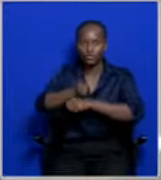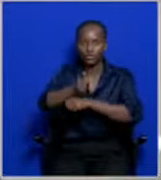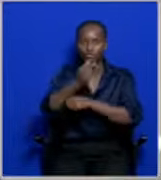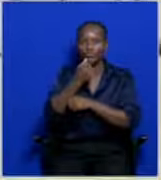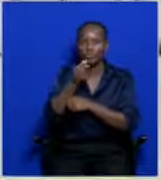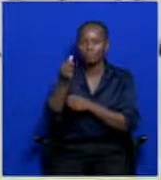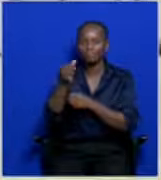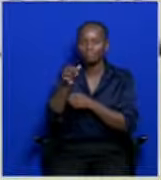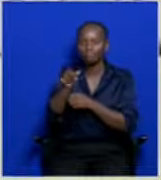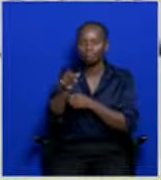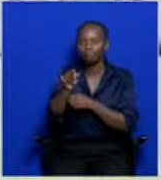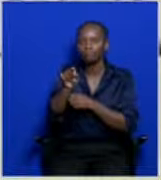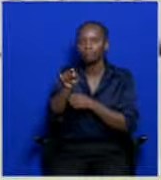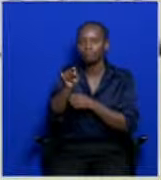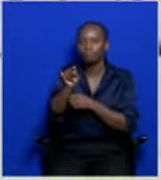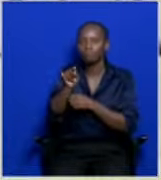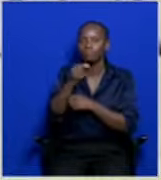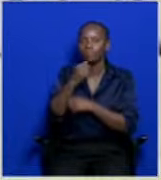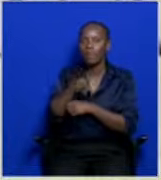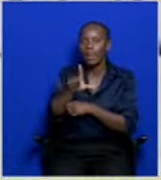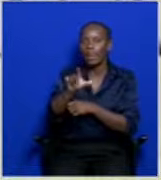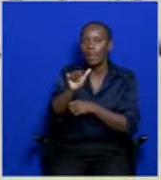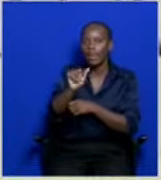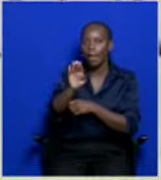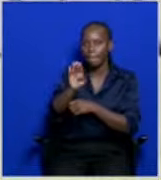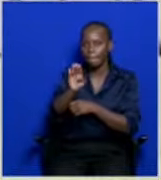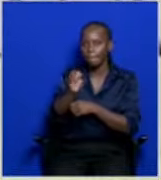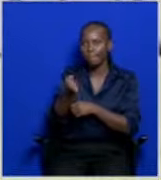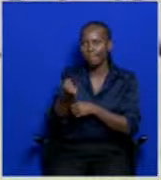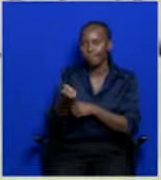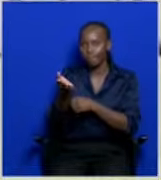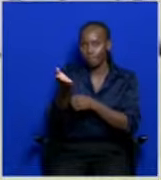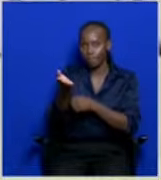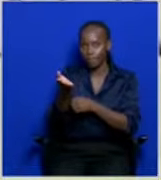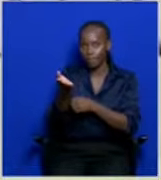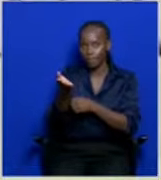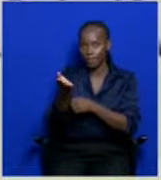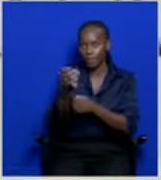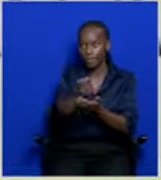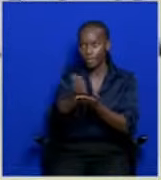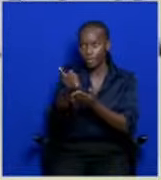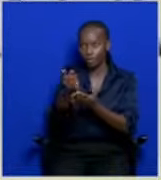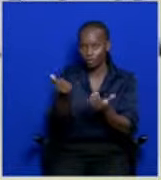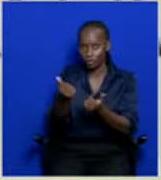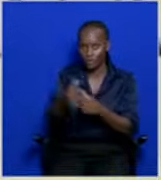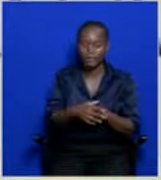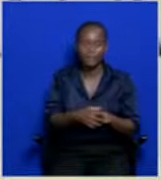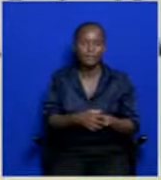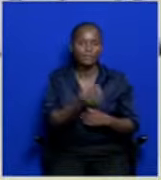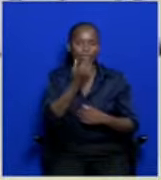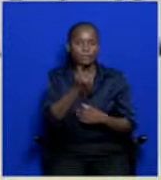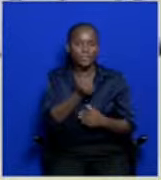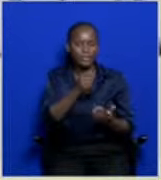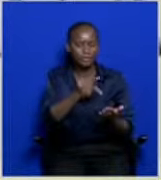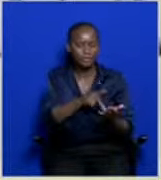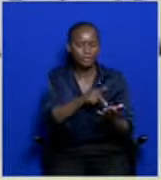page 248.1, the loose pages you just received, to